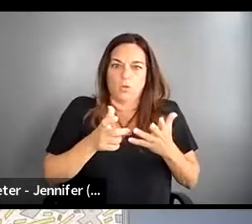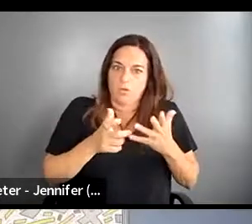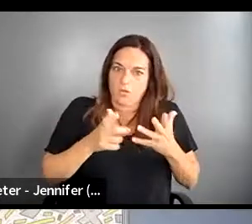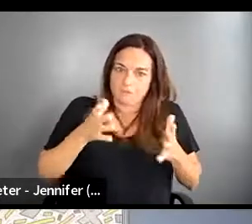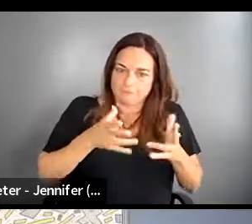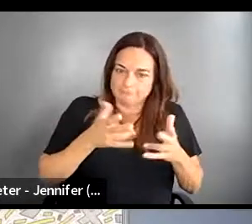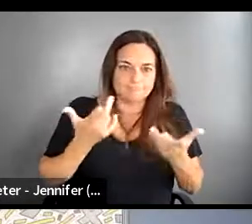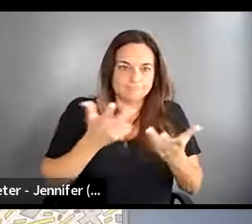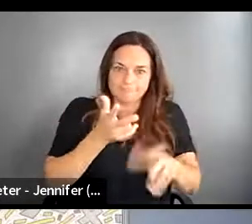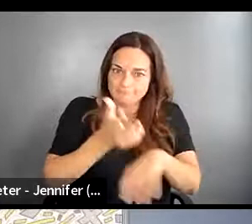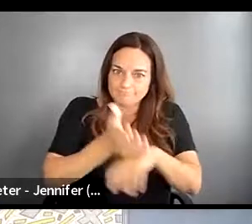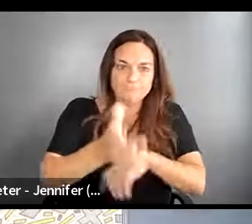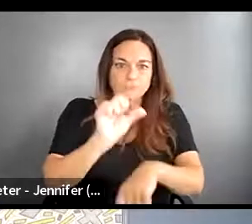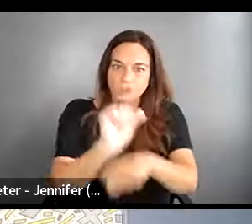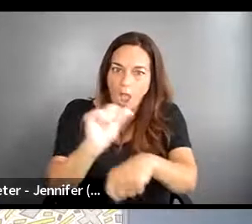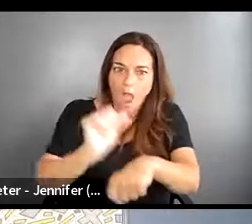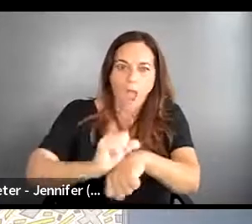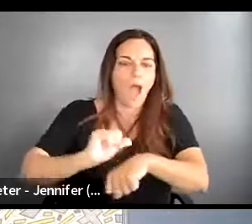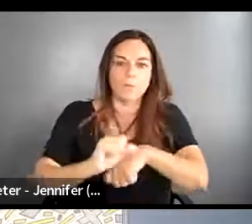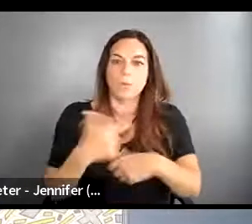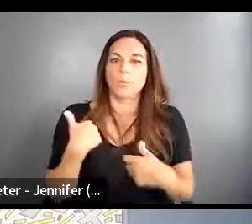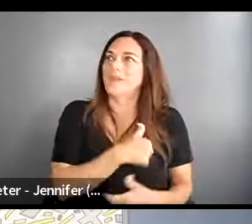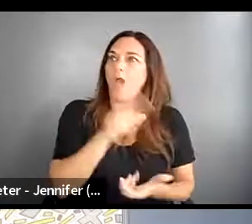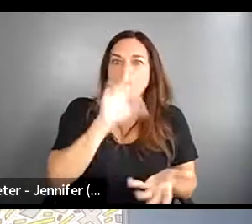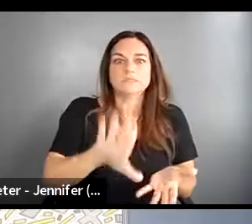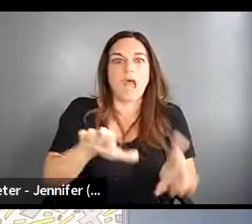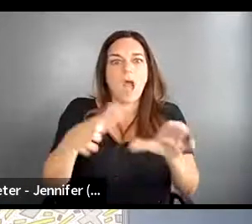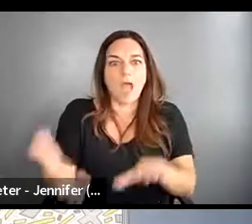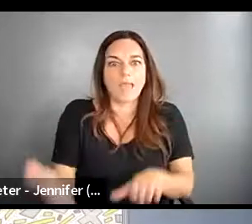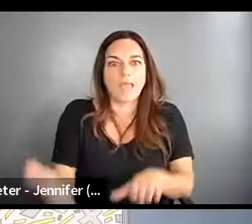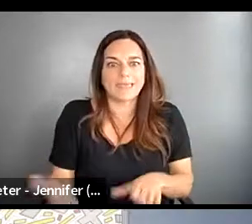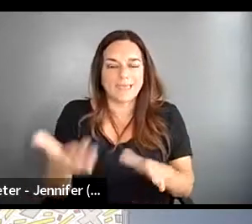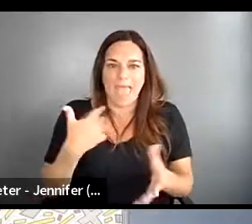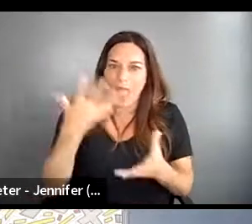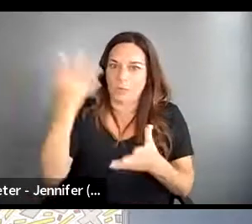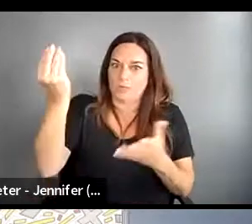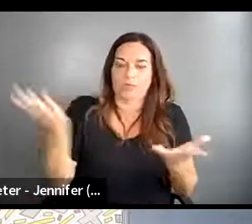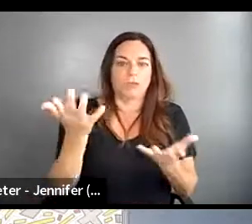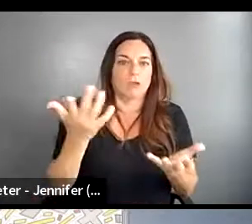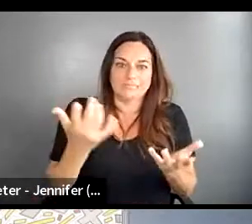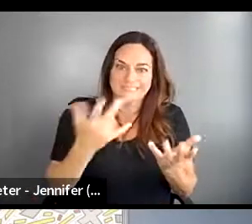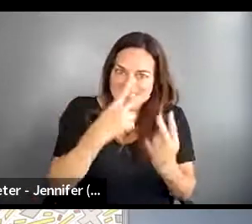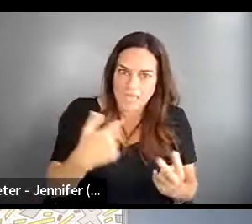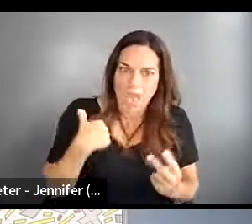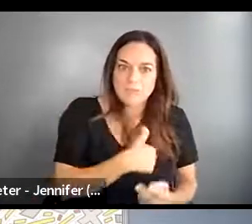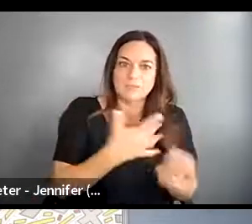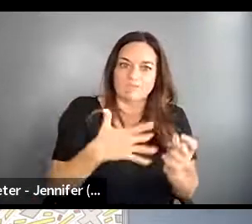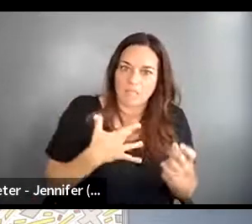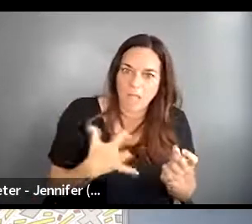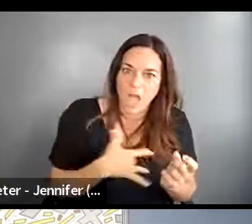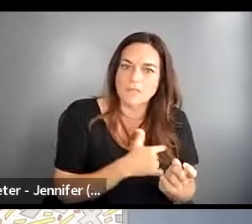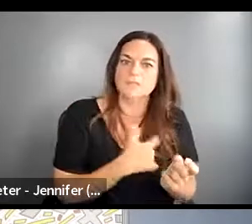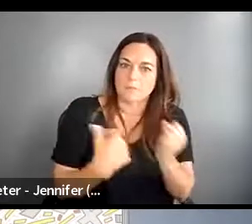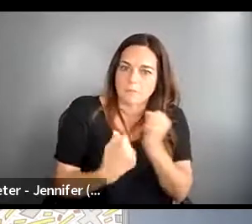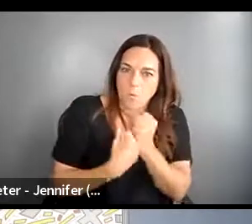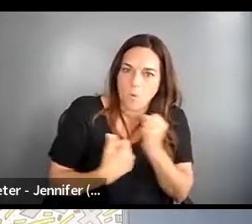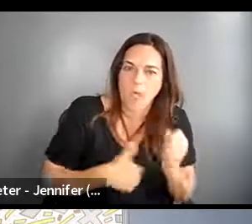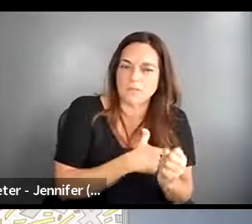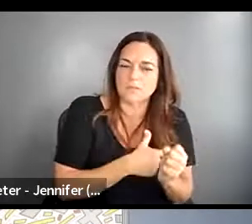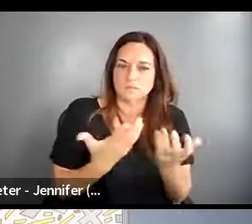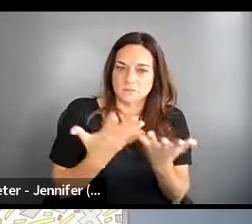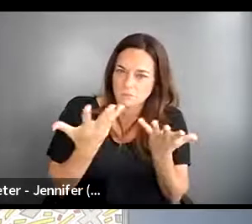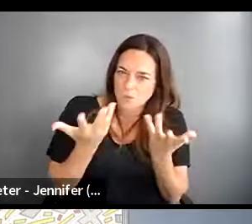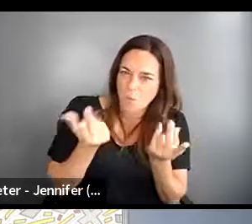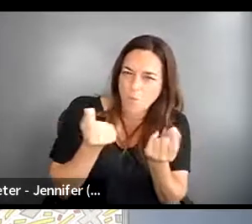day saying, we are dying out here, see us, feel us, support us, right? And so these are the things that we're kind of looking